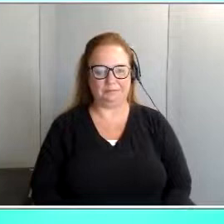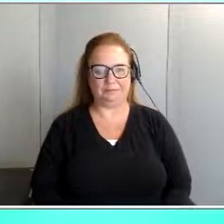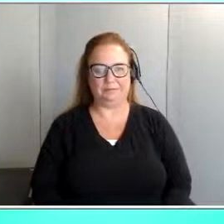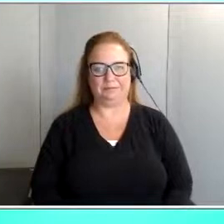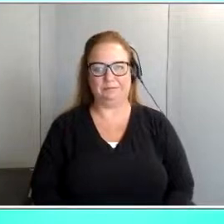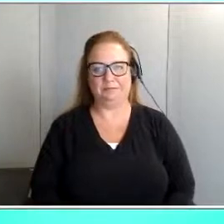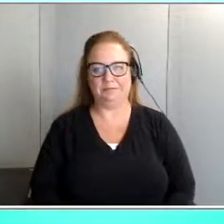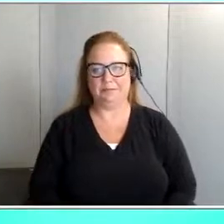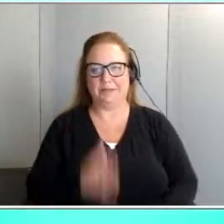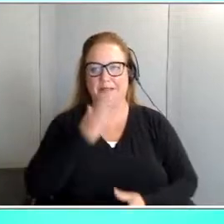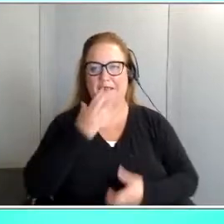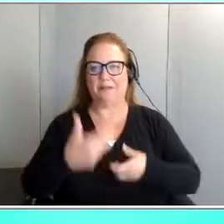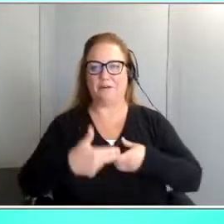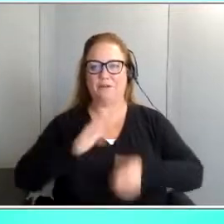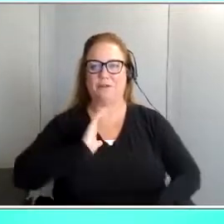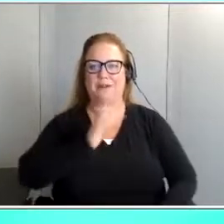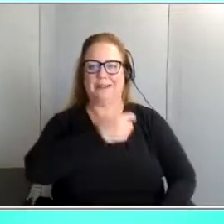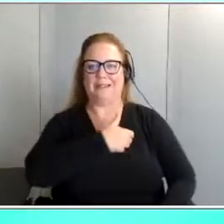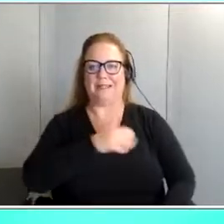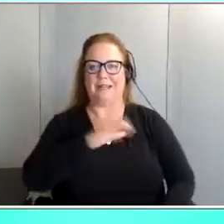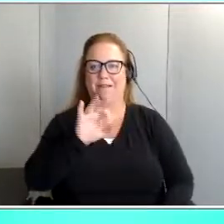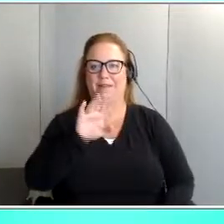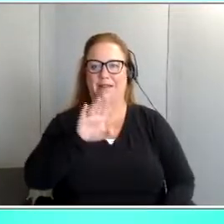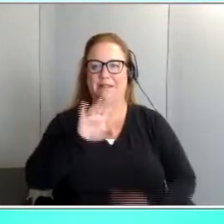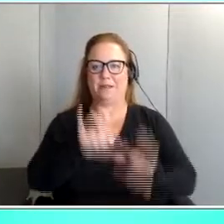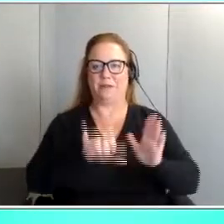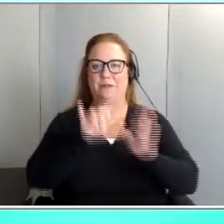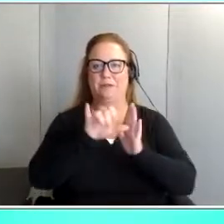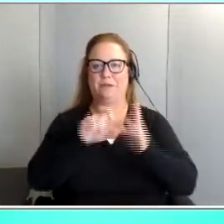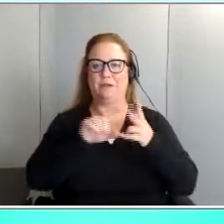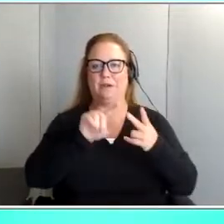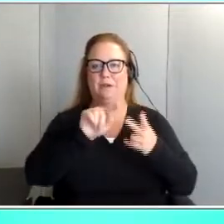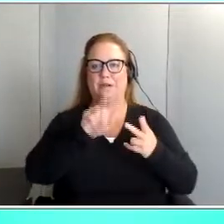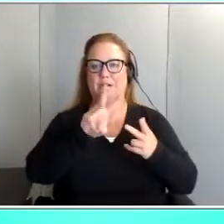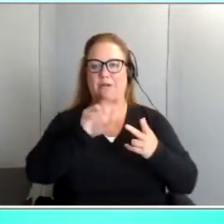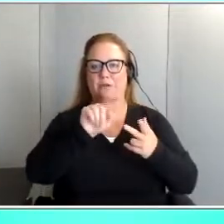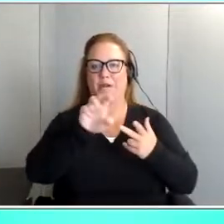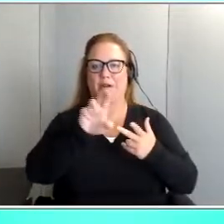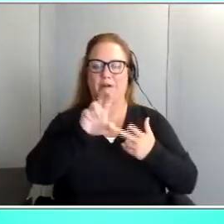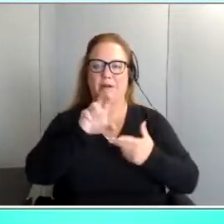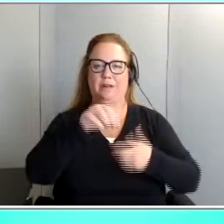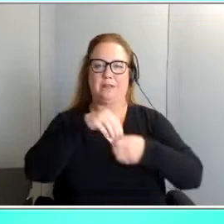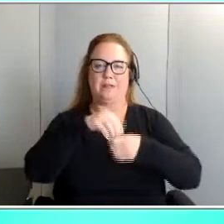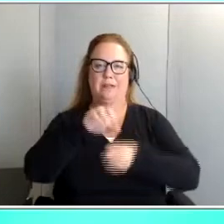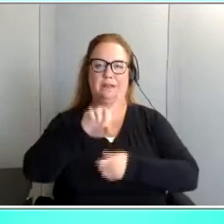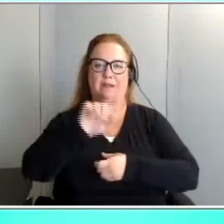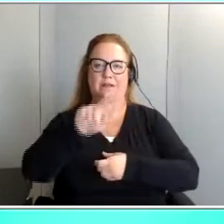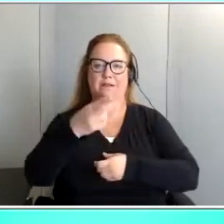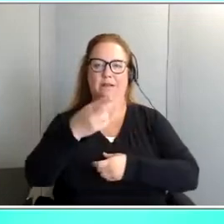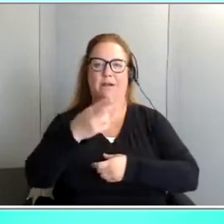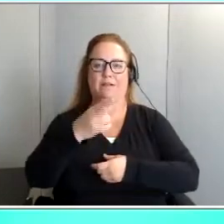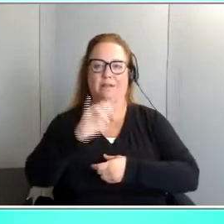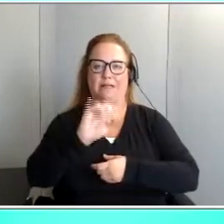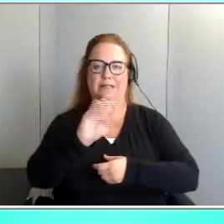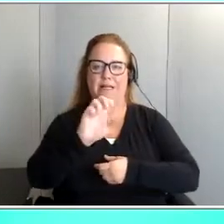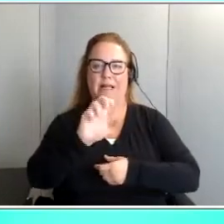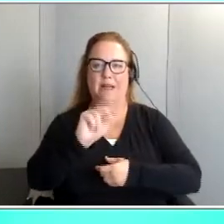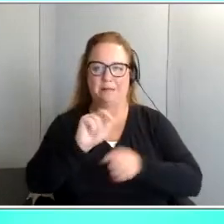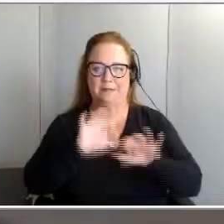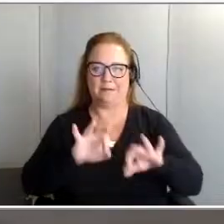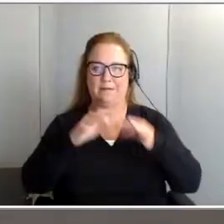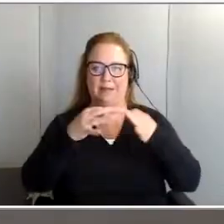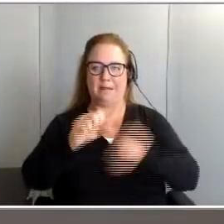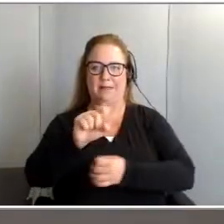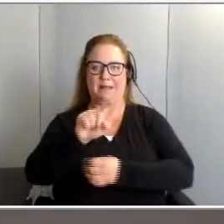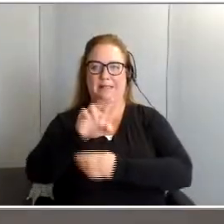Thank you for joining us here on Facebook, YouTube, and on Twitter. We are live inside the Dolph C. Simons Jr. Family Broadcast Studio.